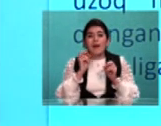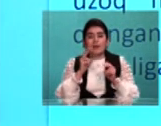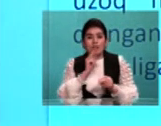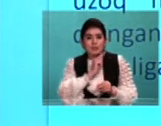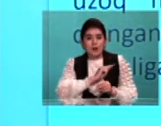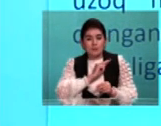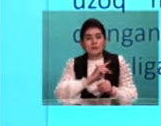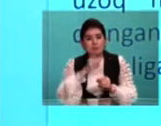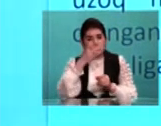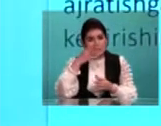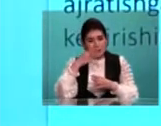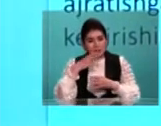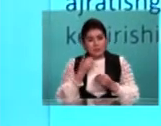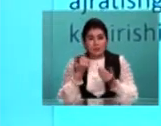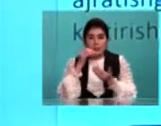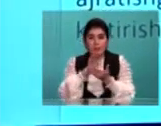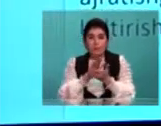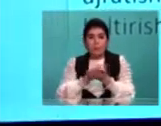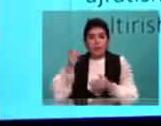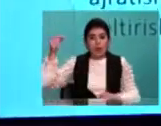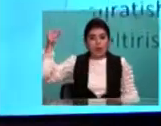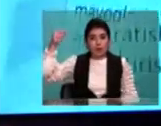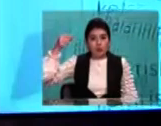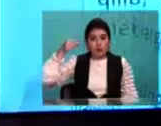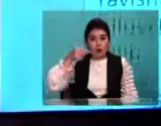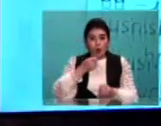bilan tanishamiz. Yorug'lik nurlari